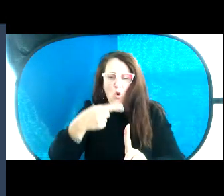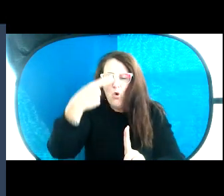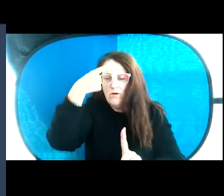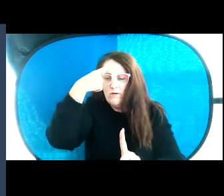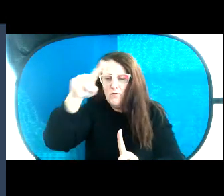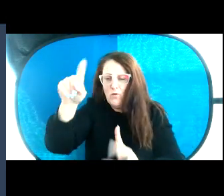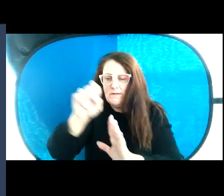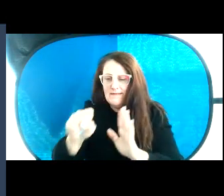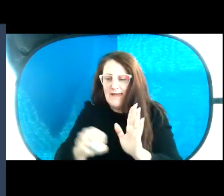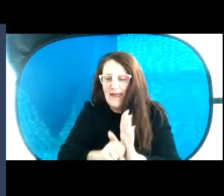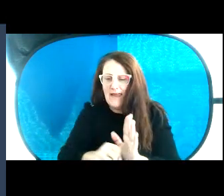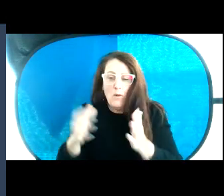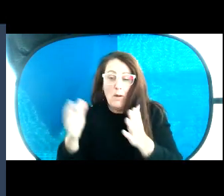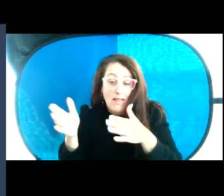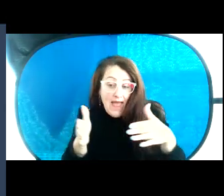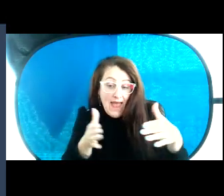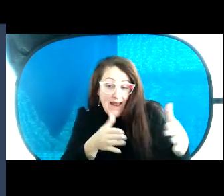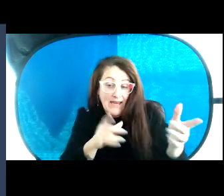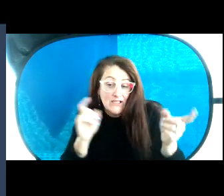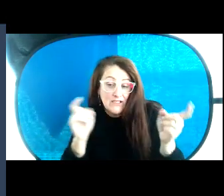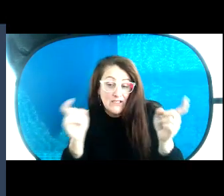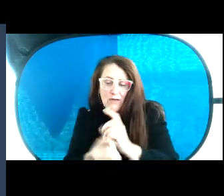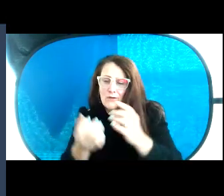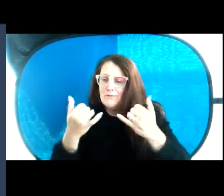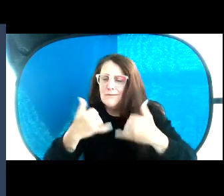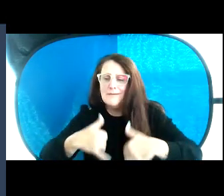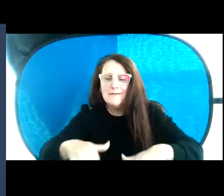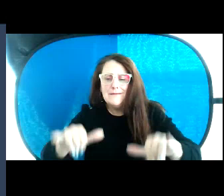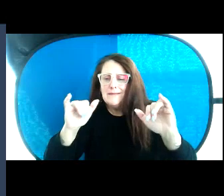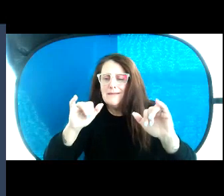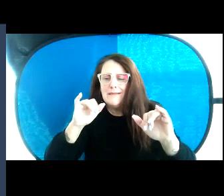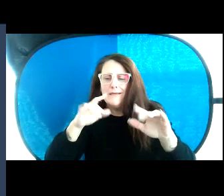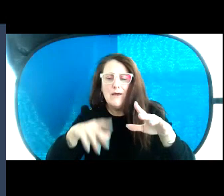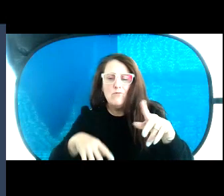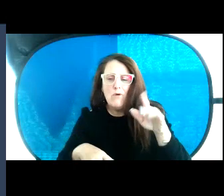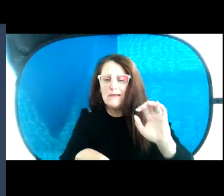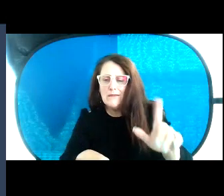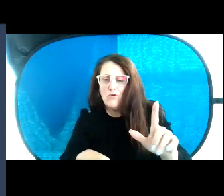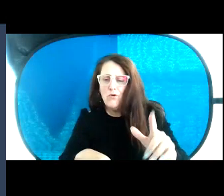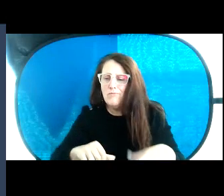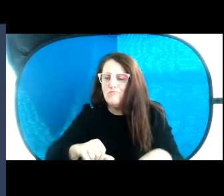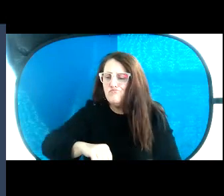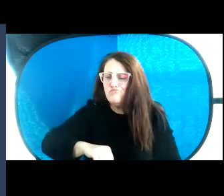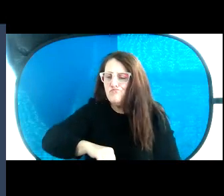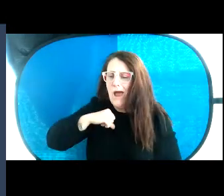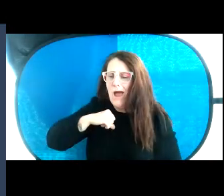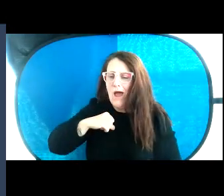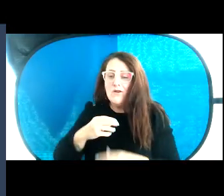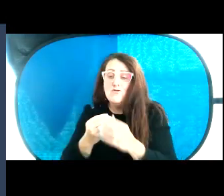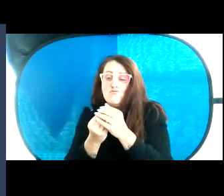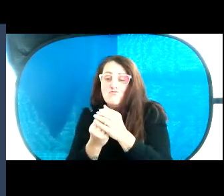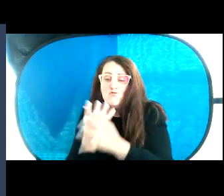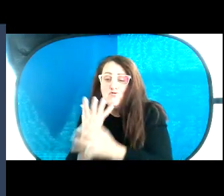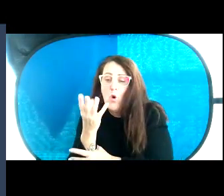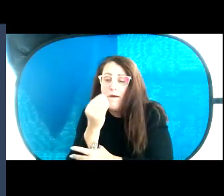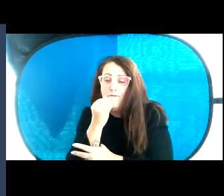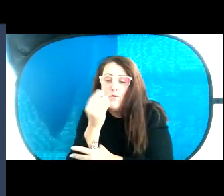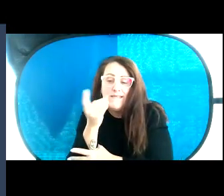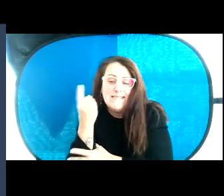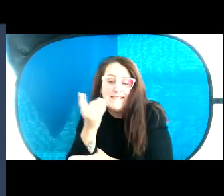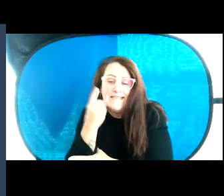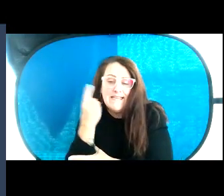for the future, but we haven't lost who we are. We're practical, we're proud, and yes, we're still proudly growing the food on your dinner tables.